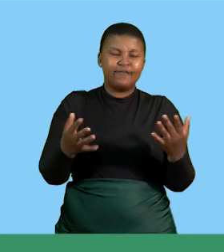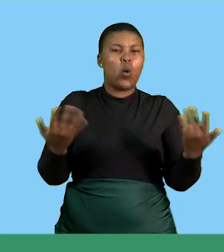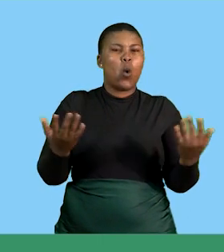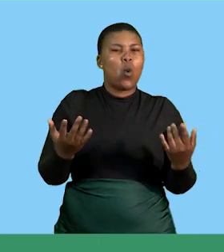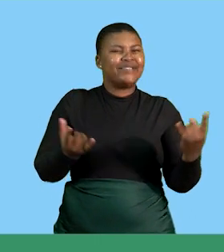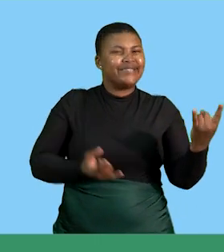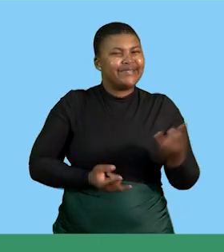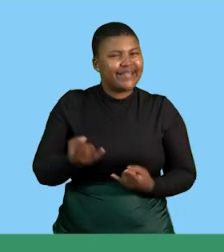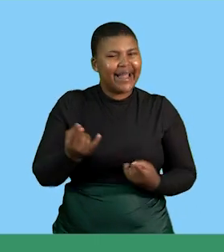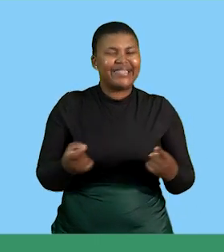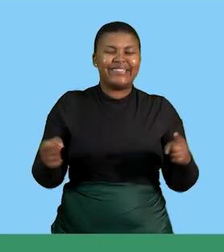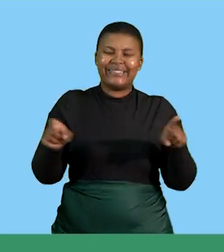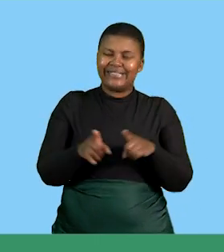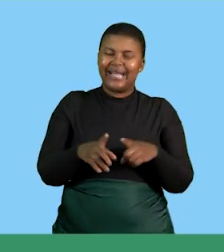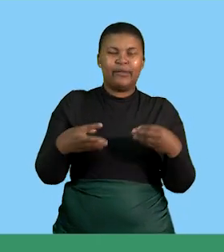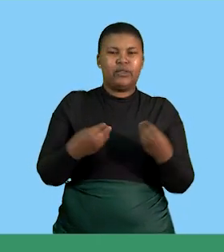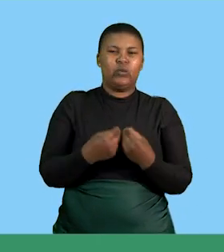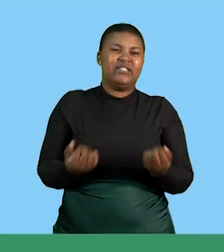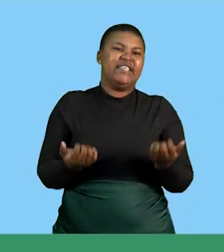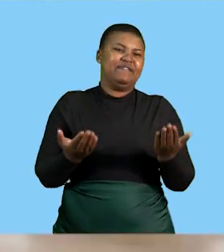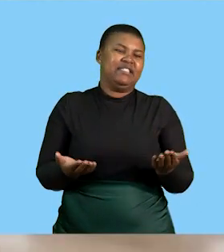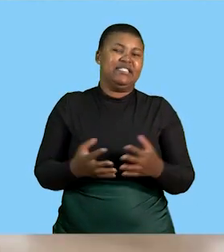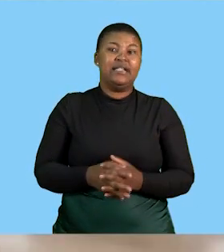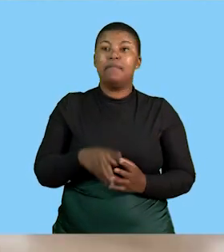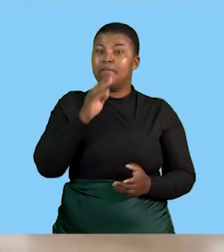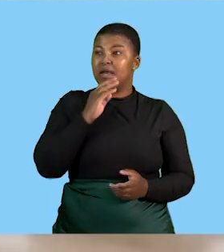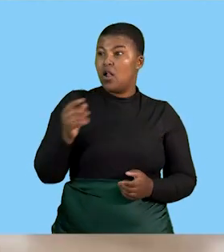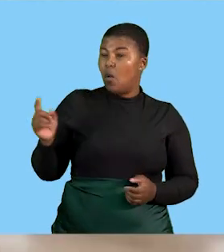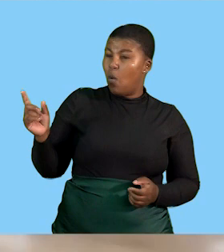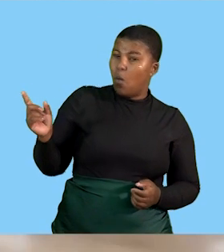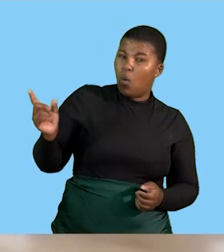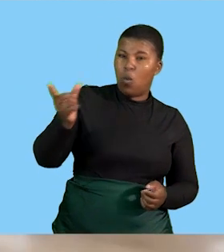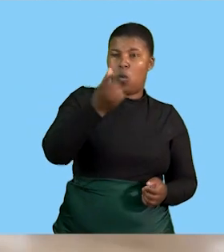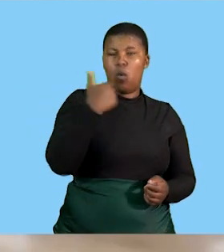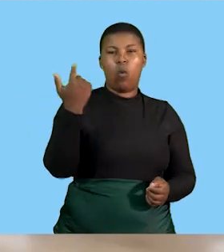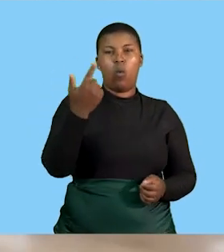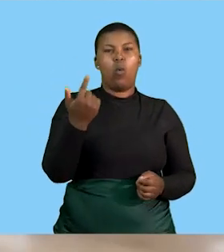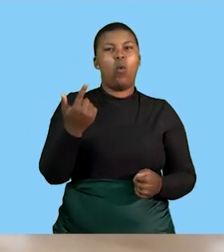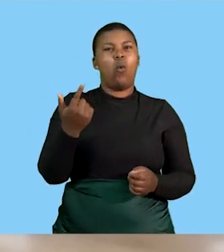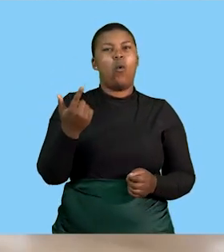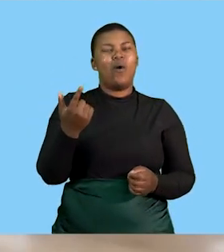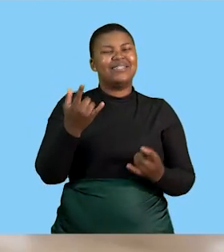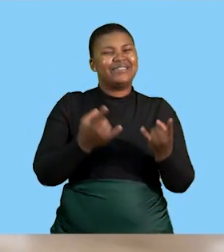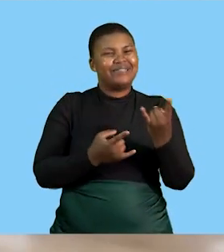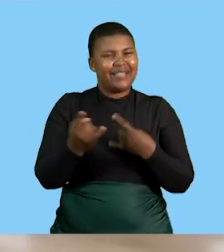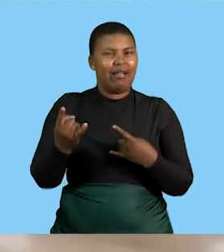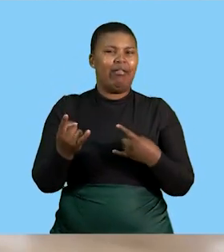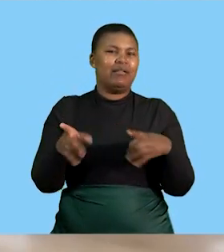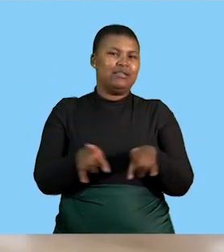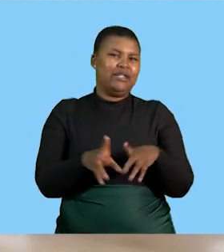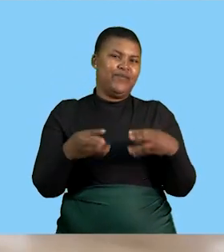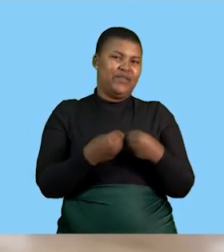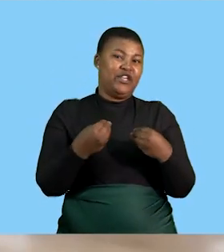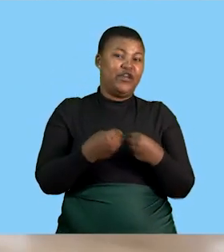sell the same goods or services. So we are all addressing the same needs and the same wants